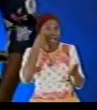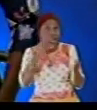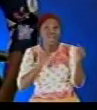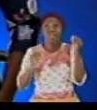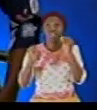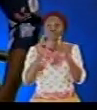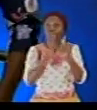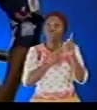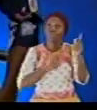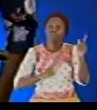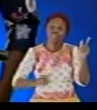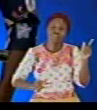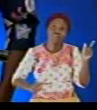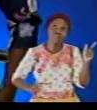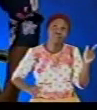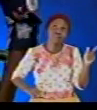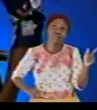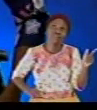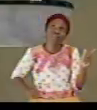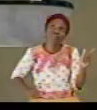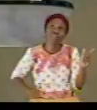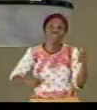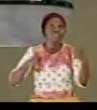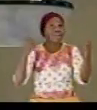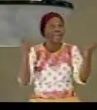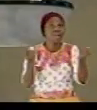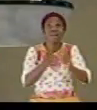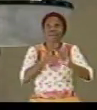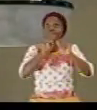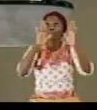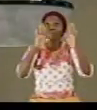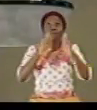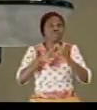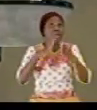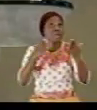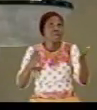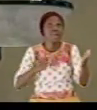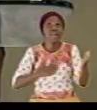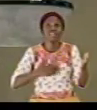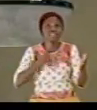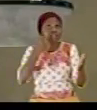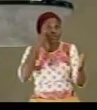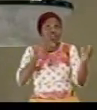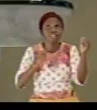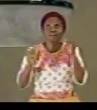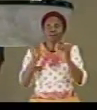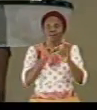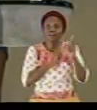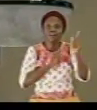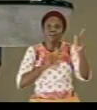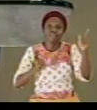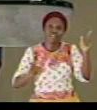Lord. Oh Lord. Hallelujah. Open my eyes, oh